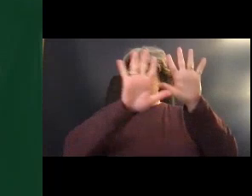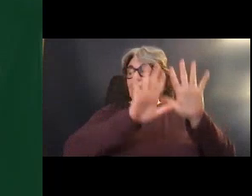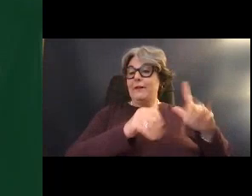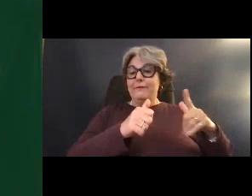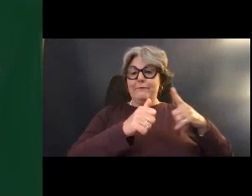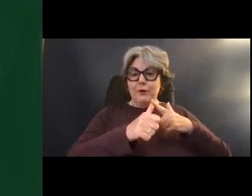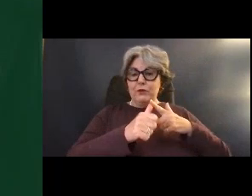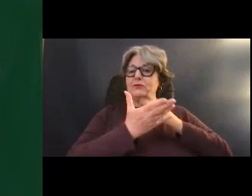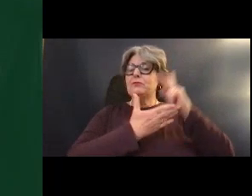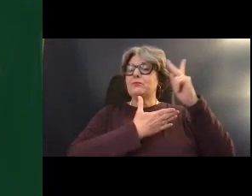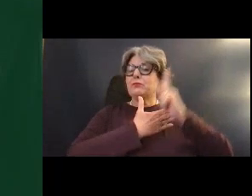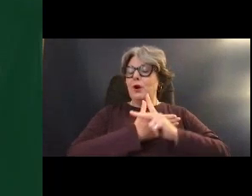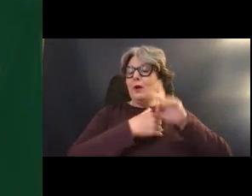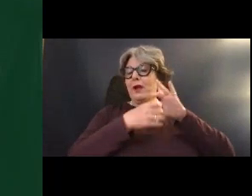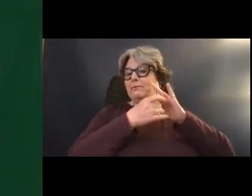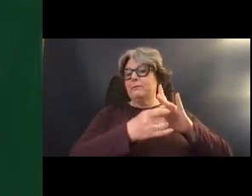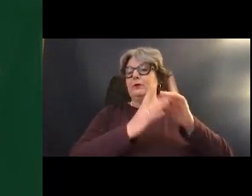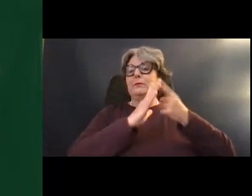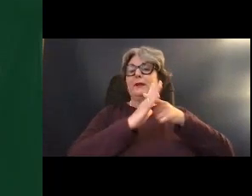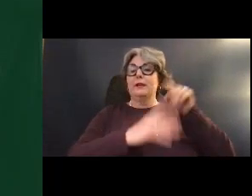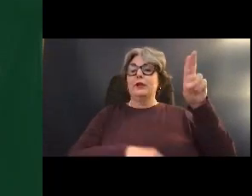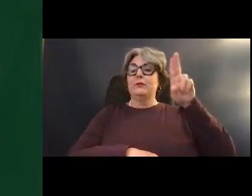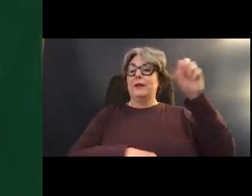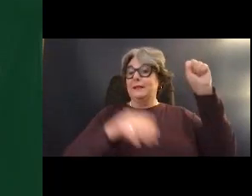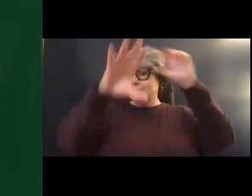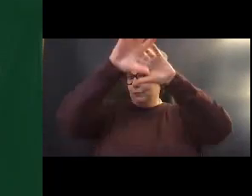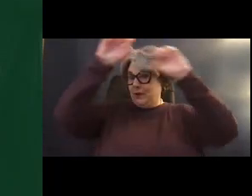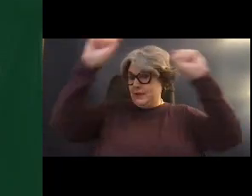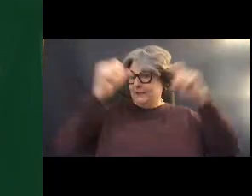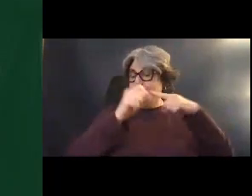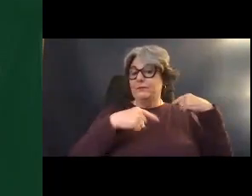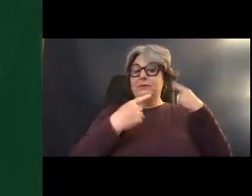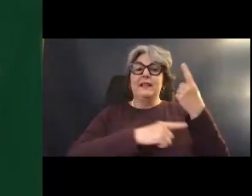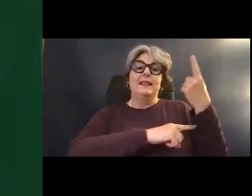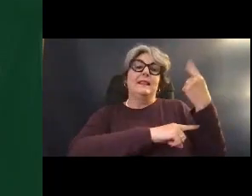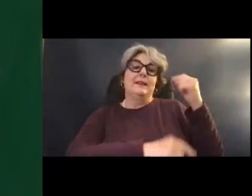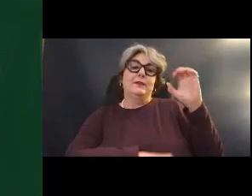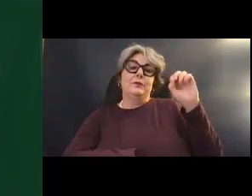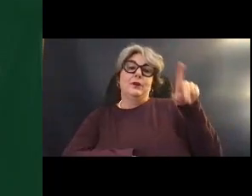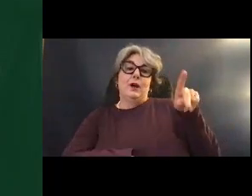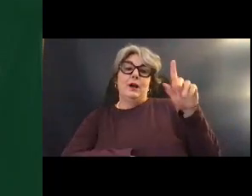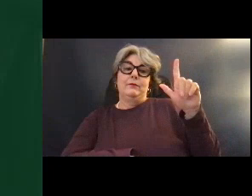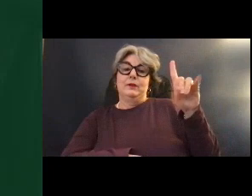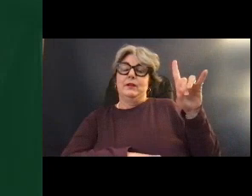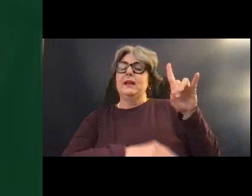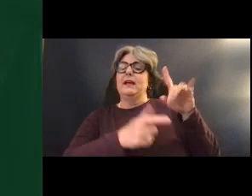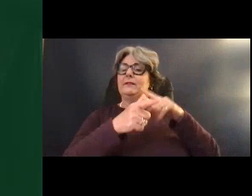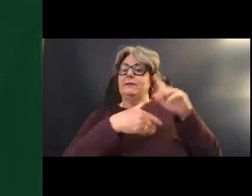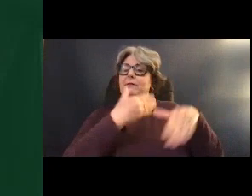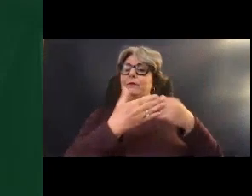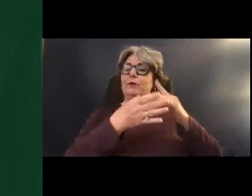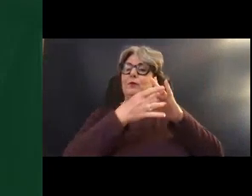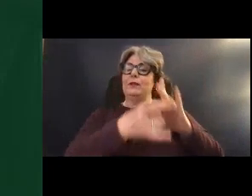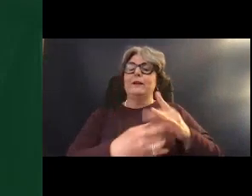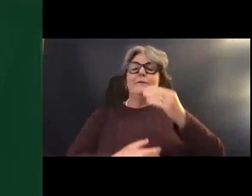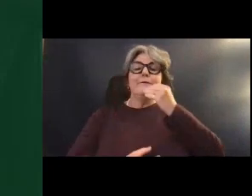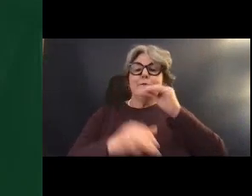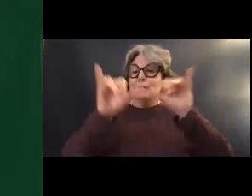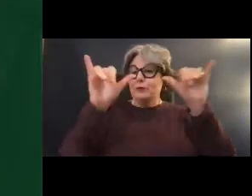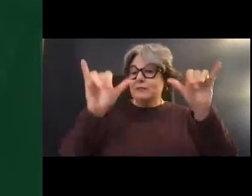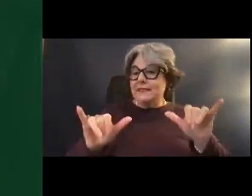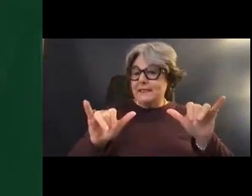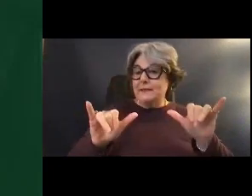climate initiative to be launched by a US president. Last year's COP28 was a watershed COP for food systems.